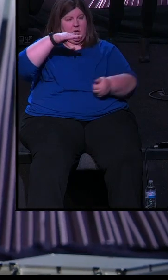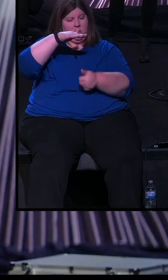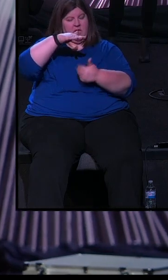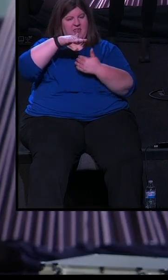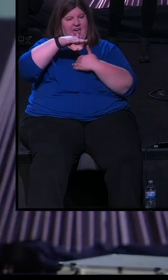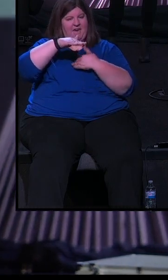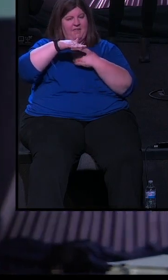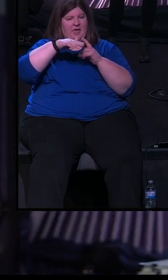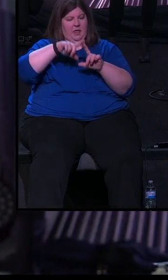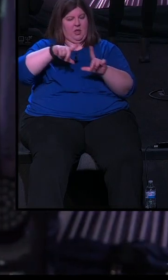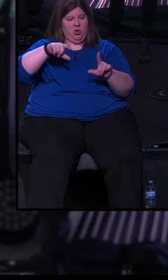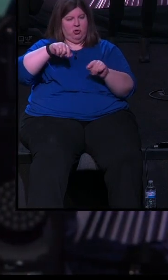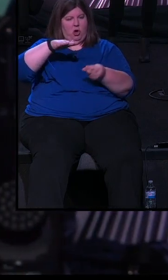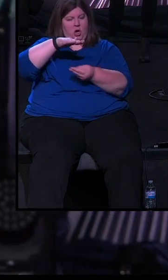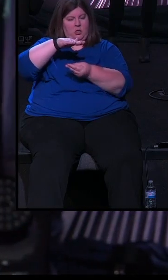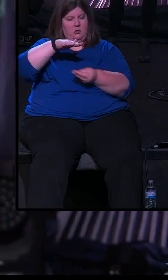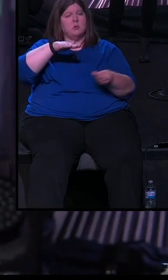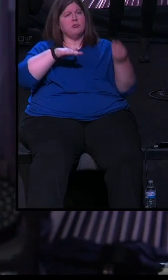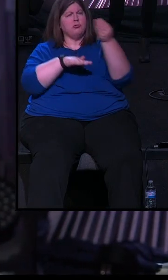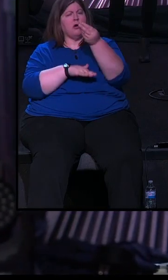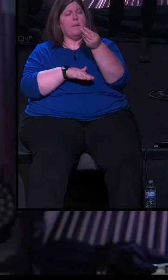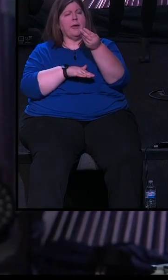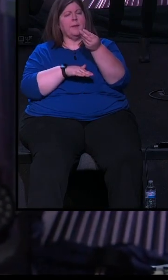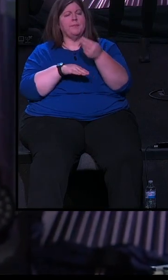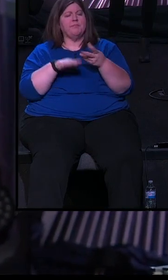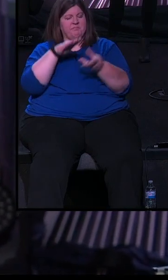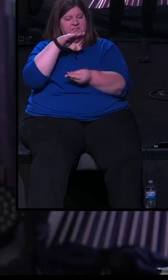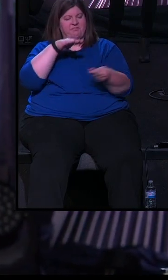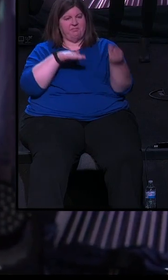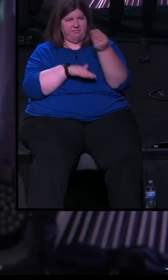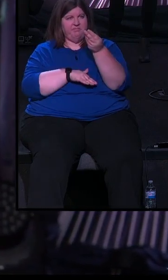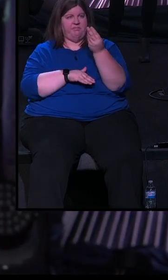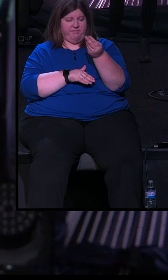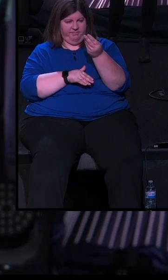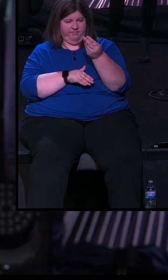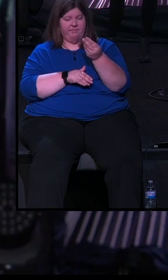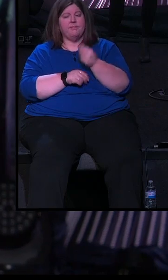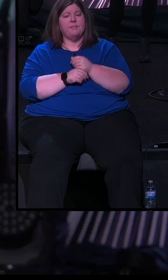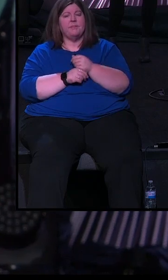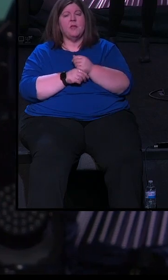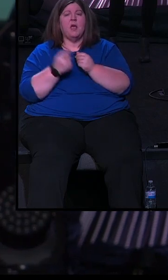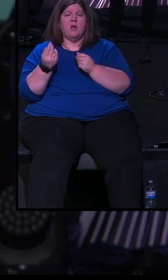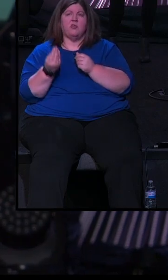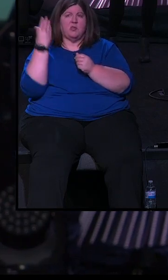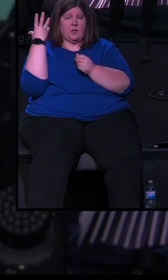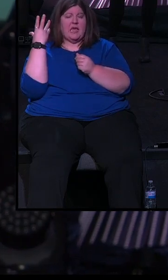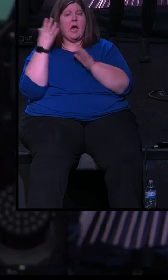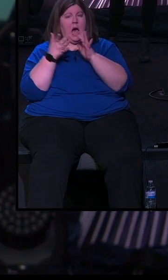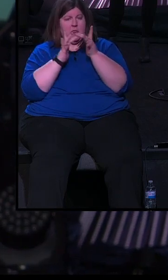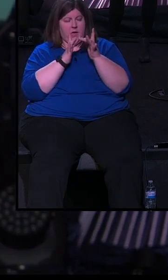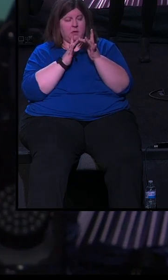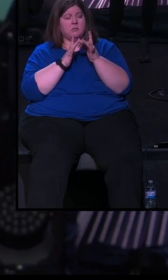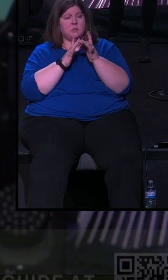And the reason I want you to grab it is because I want to explain it. There's a pamphlet under your chair. There's a pamphlet for you. There's a link popping up online for you to grab it.